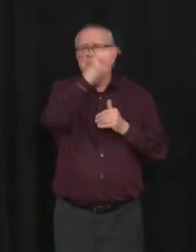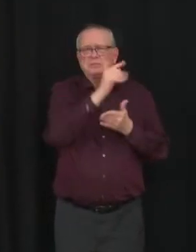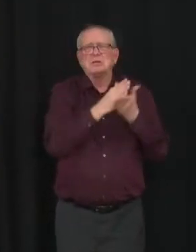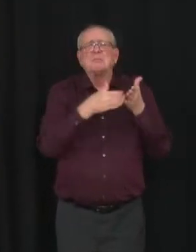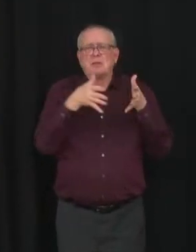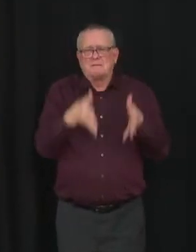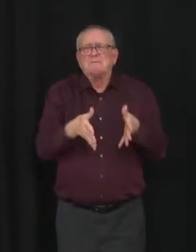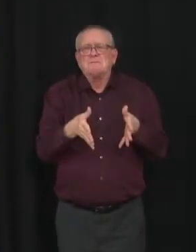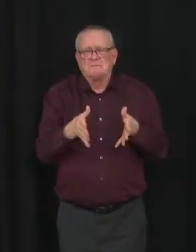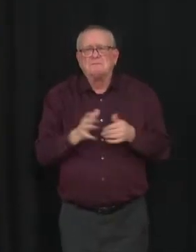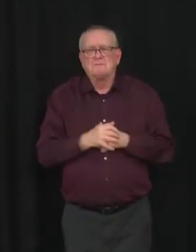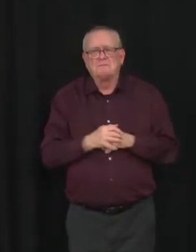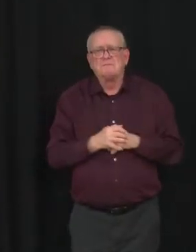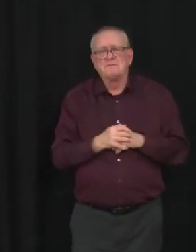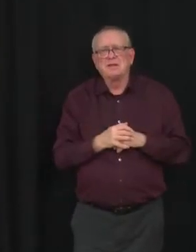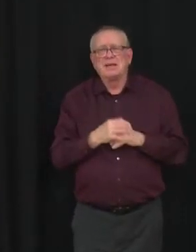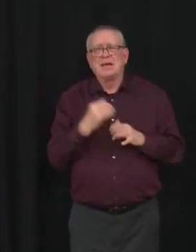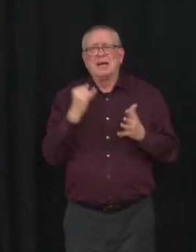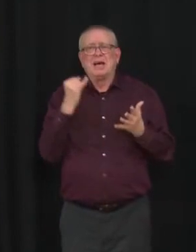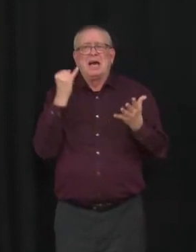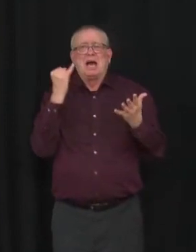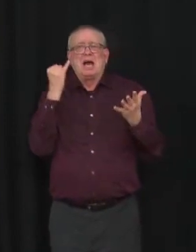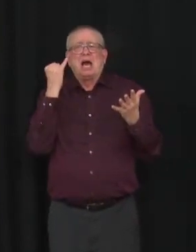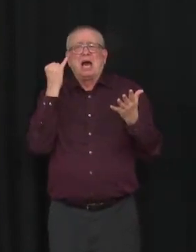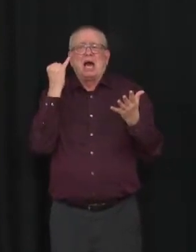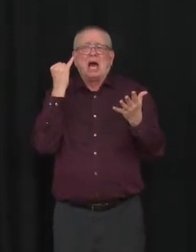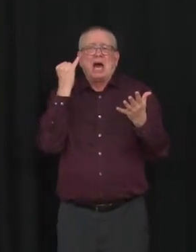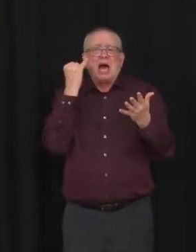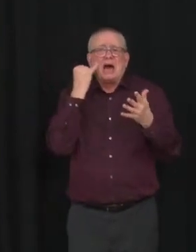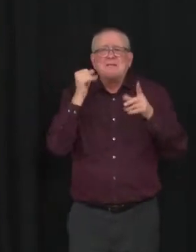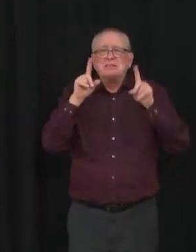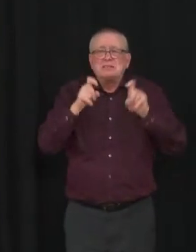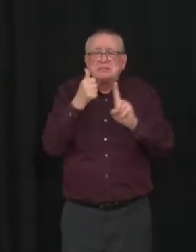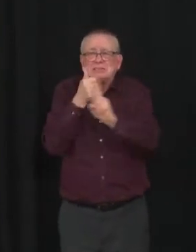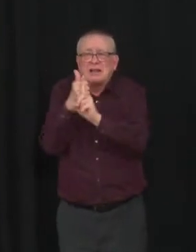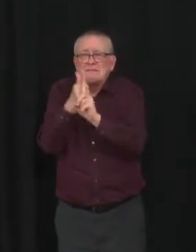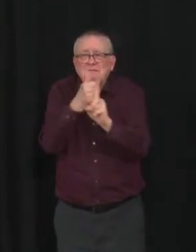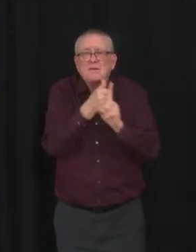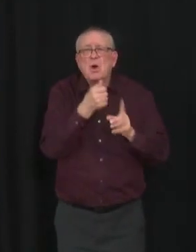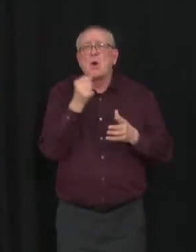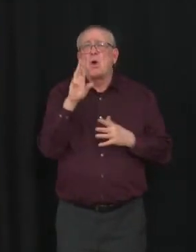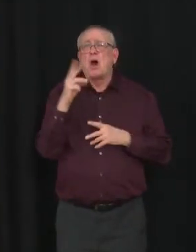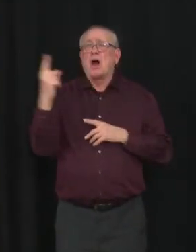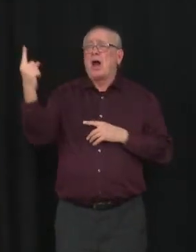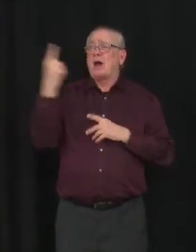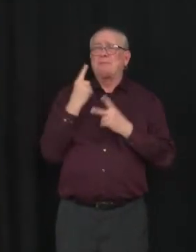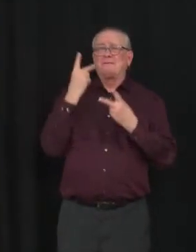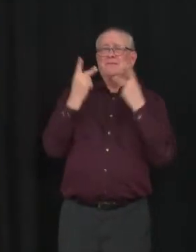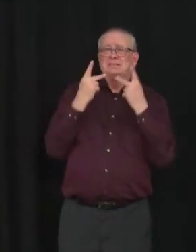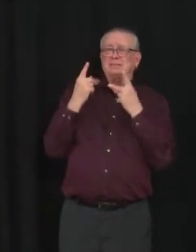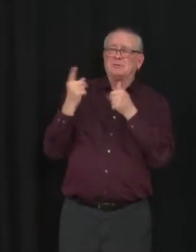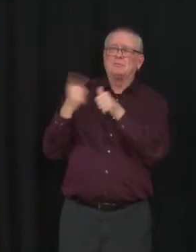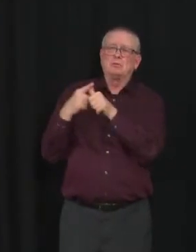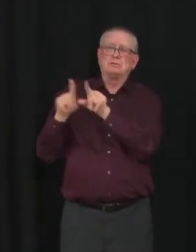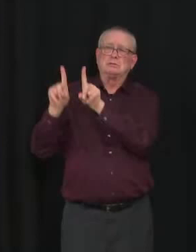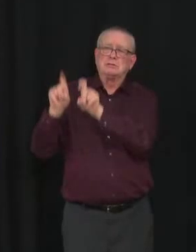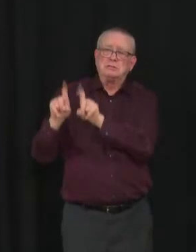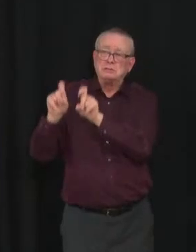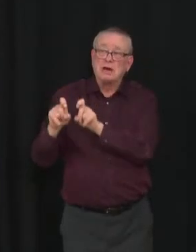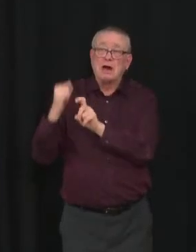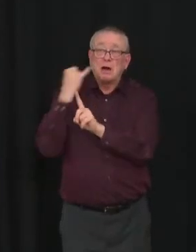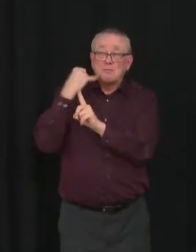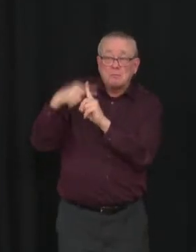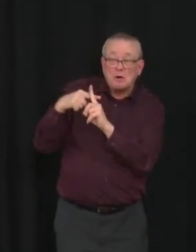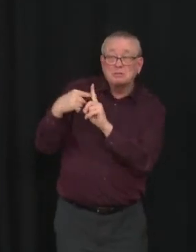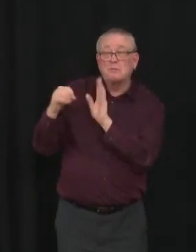ahead of gatherings and events to help identify additional COVID-19 cases. Now, a negative test does